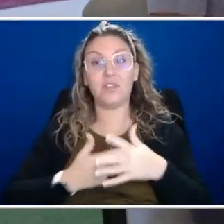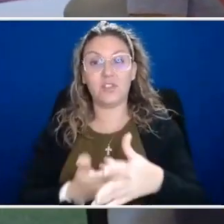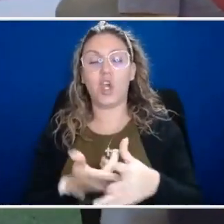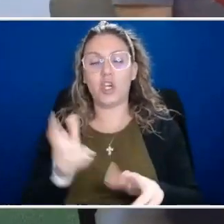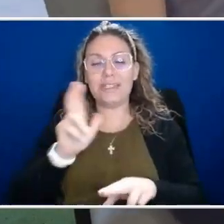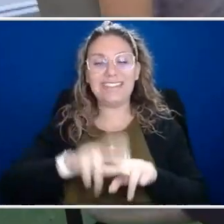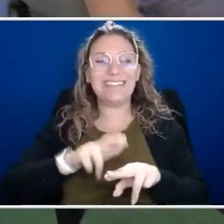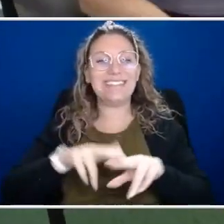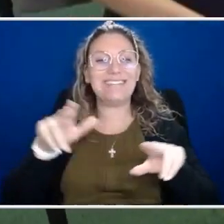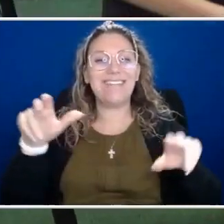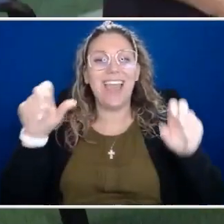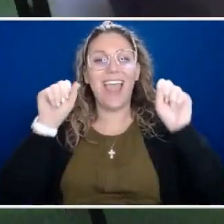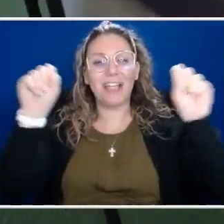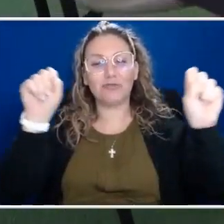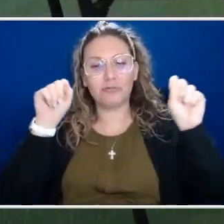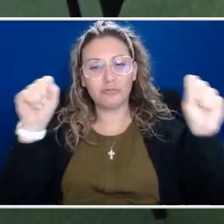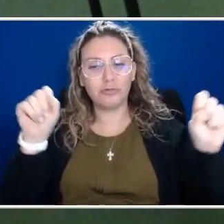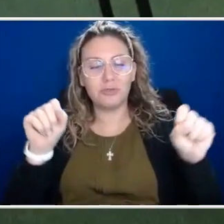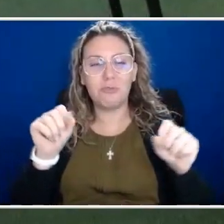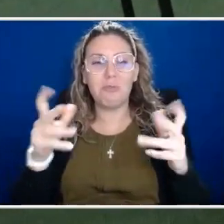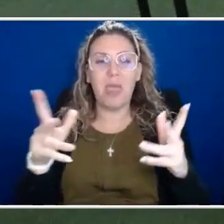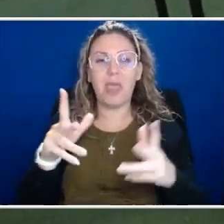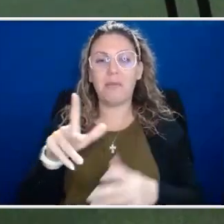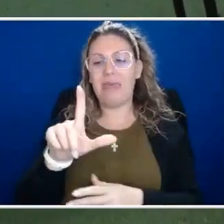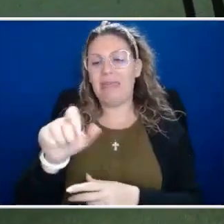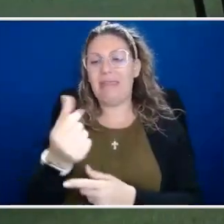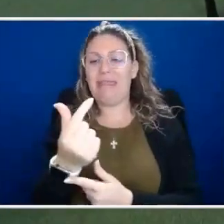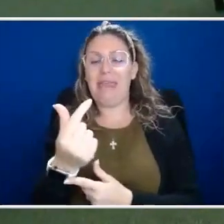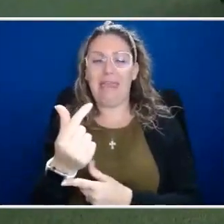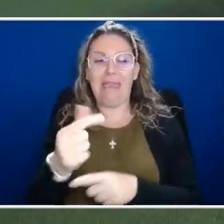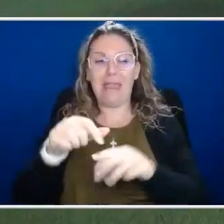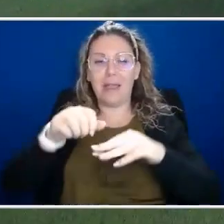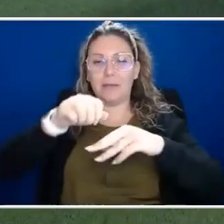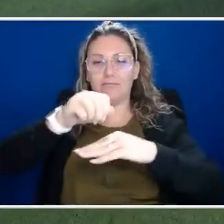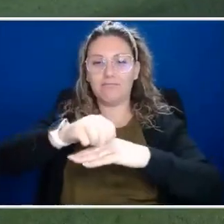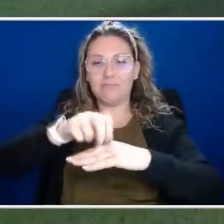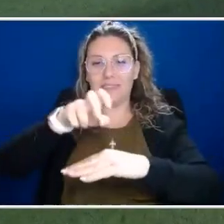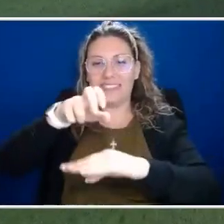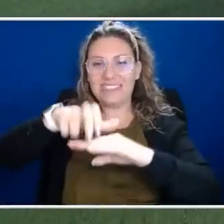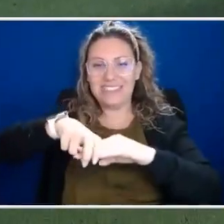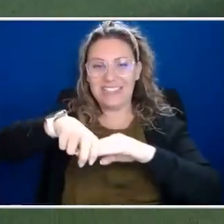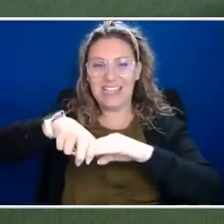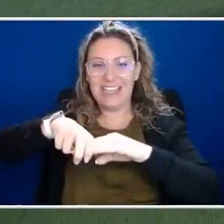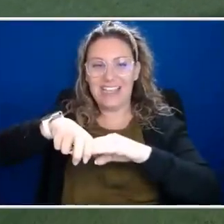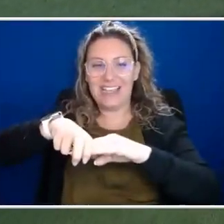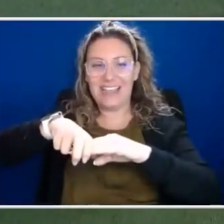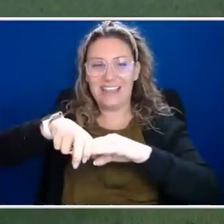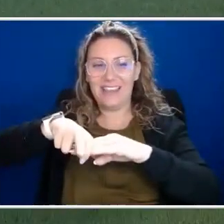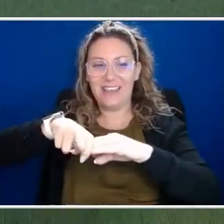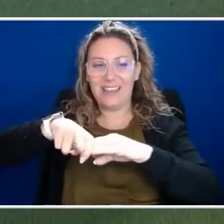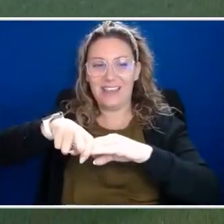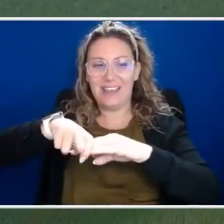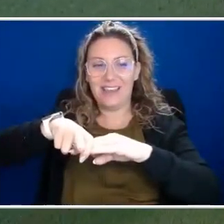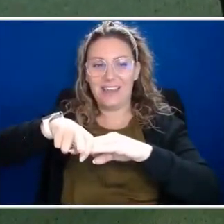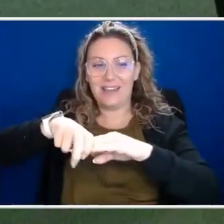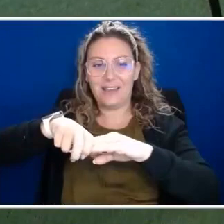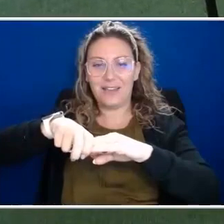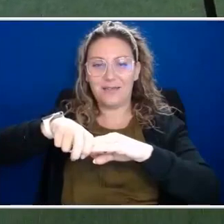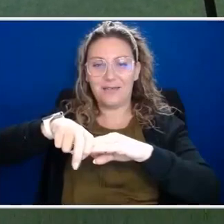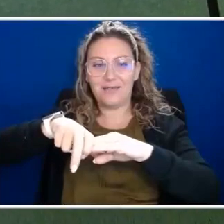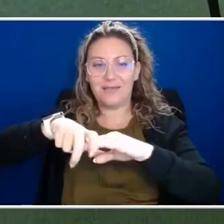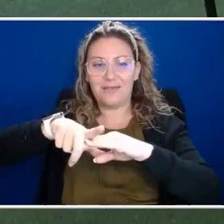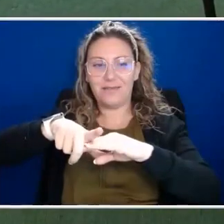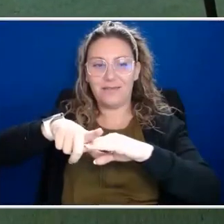You can go with some leg extensions while seated, just to kind of help build up some of those muscles. And then the second